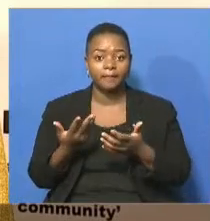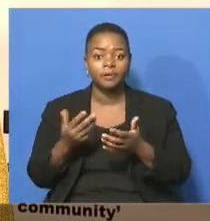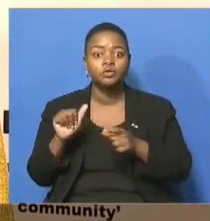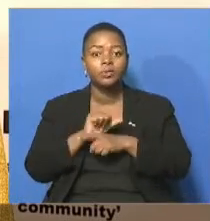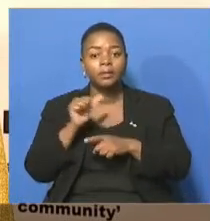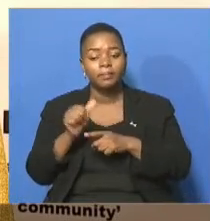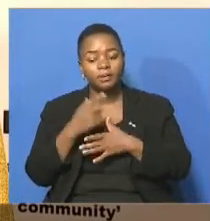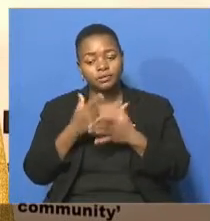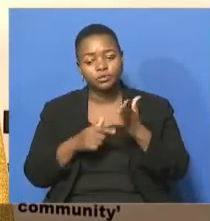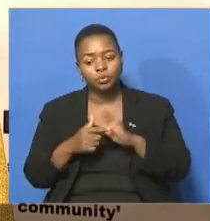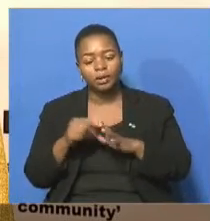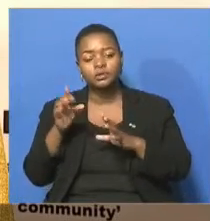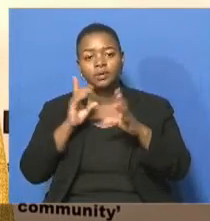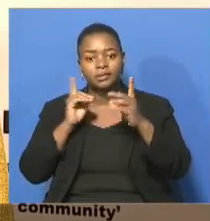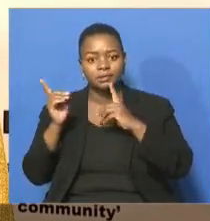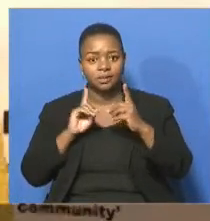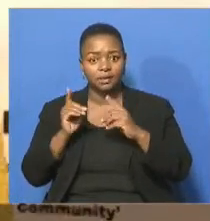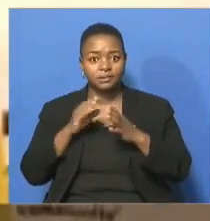Because